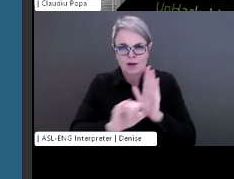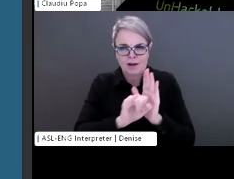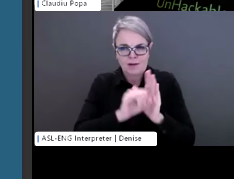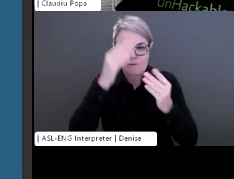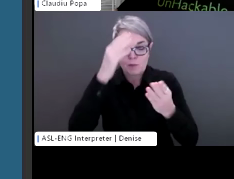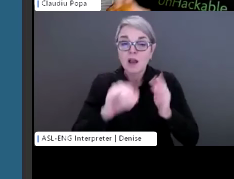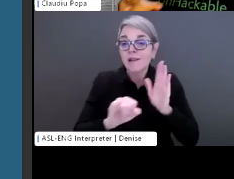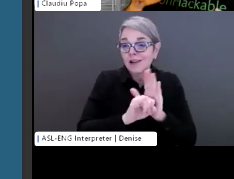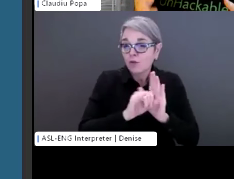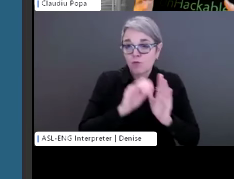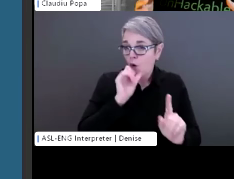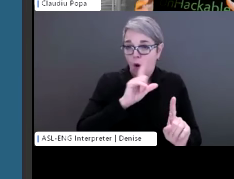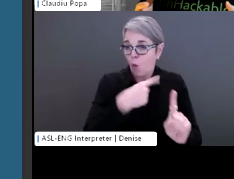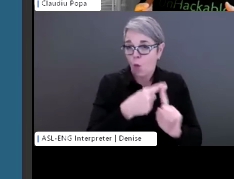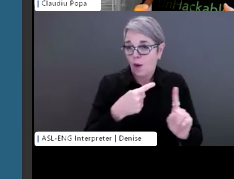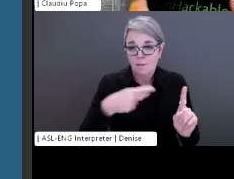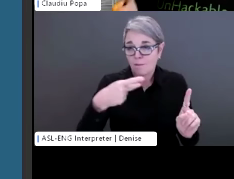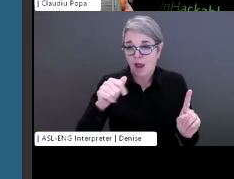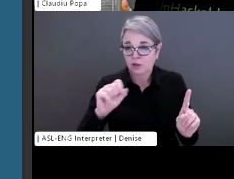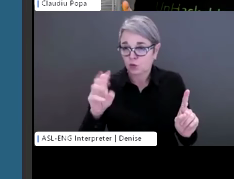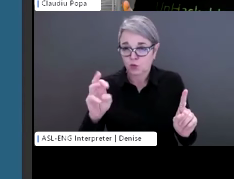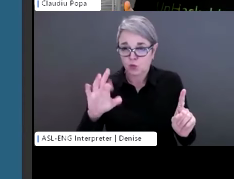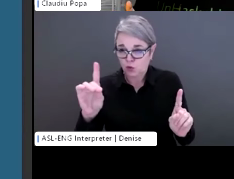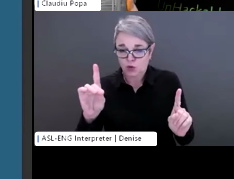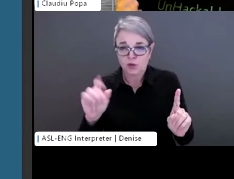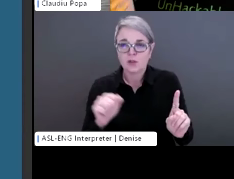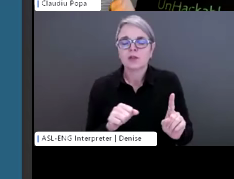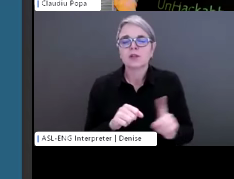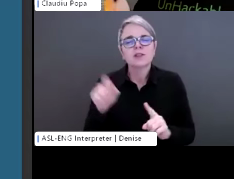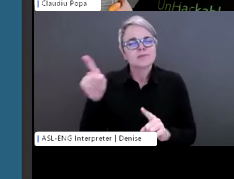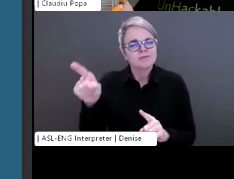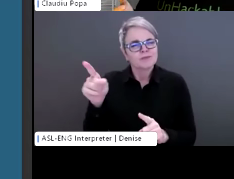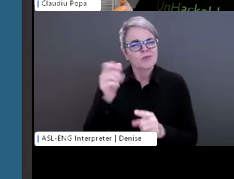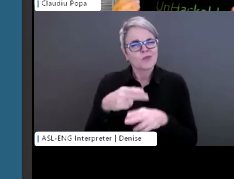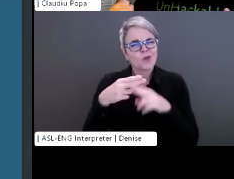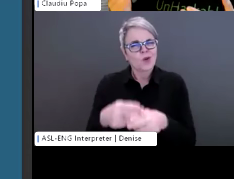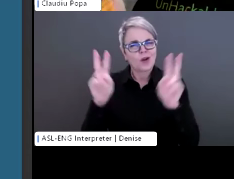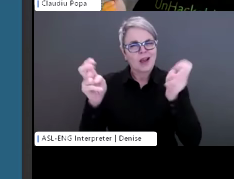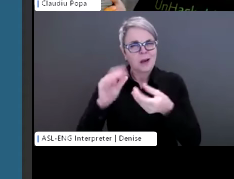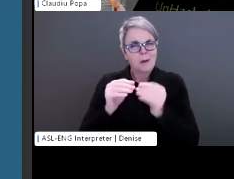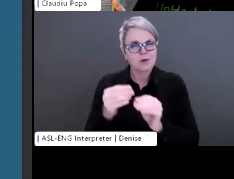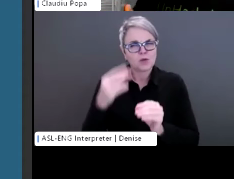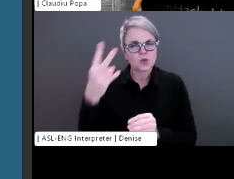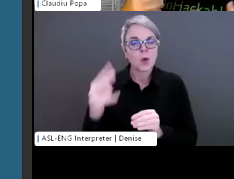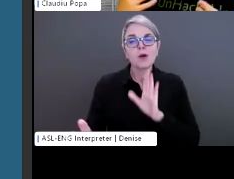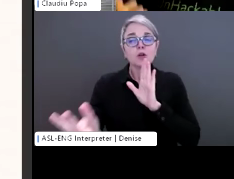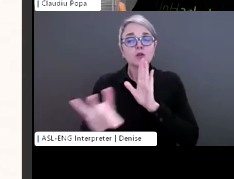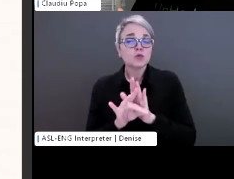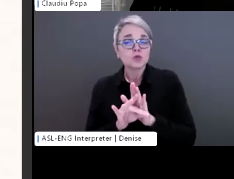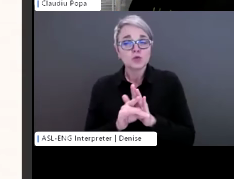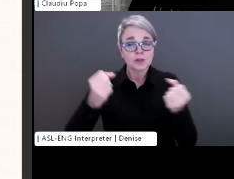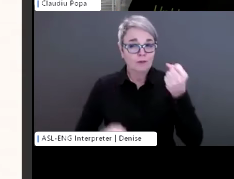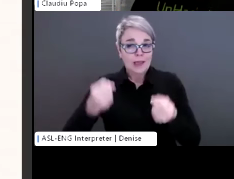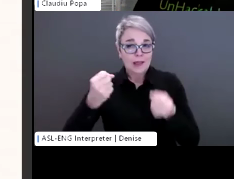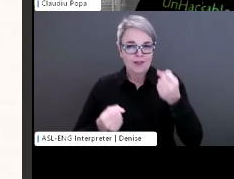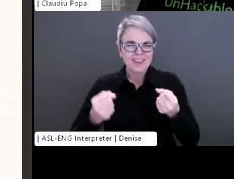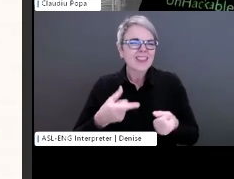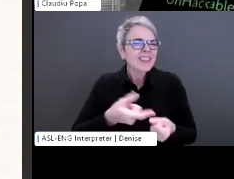So we call this choosing a vehicle because we think of this as a getaway vehicle in case of